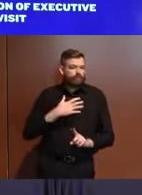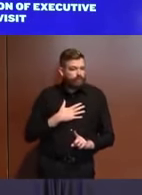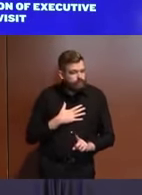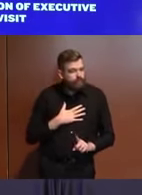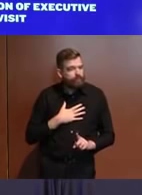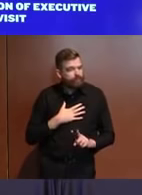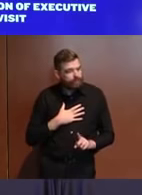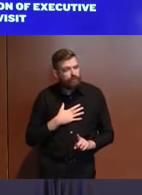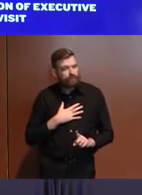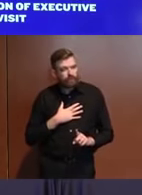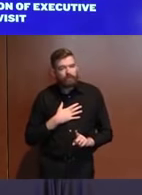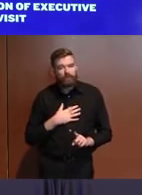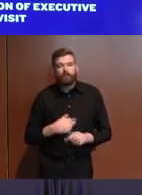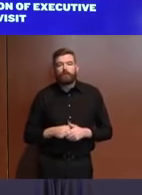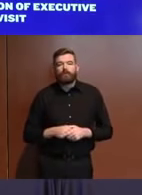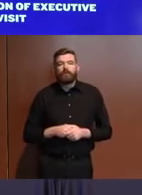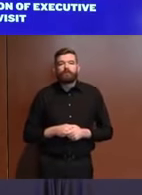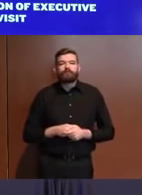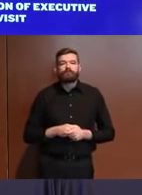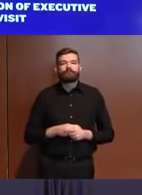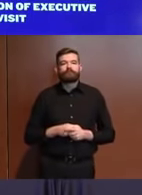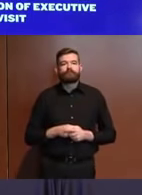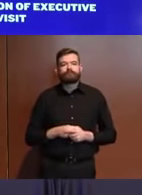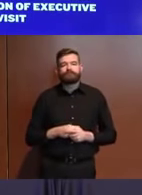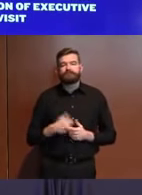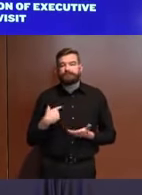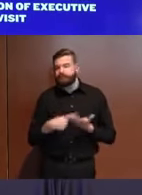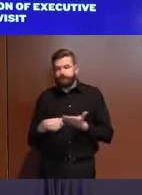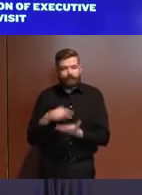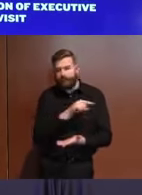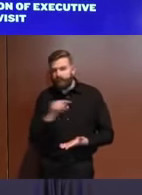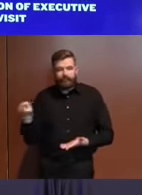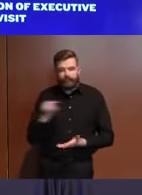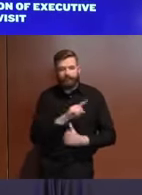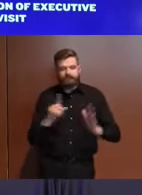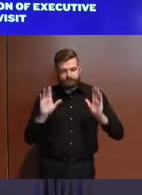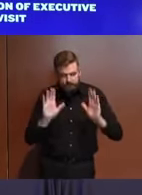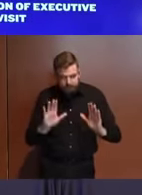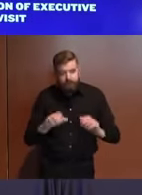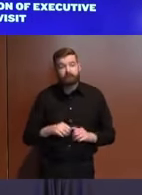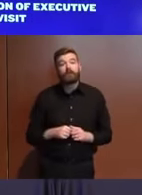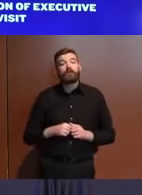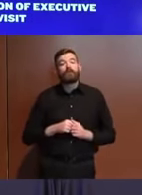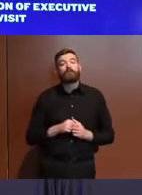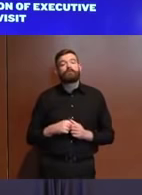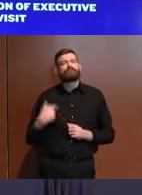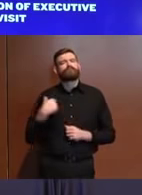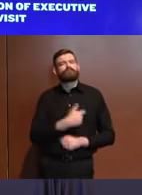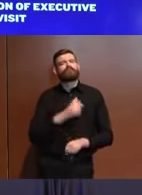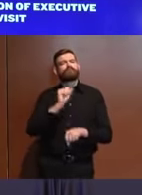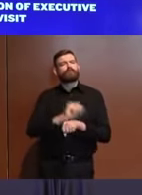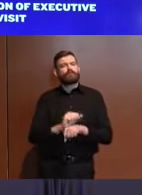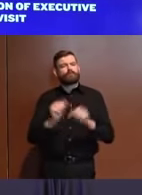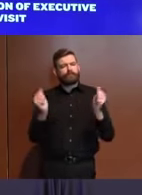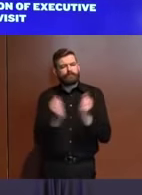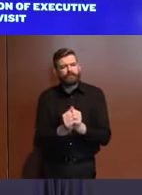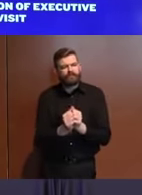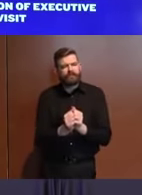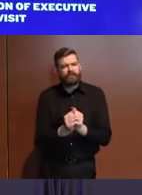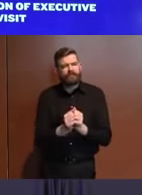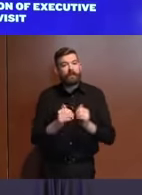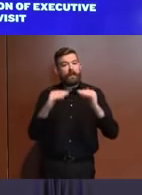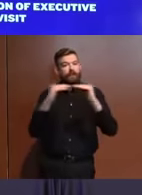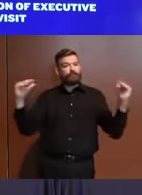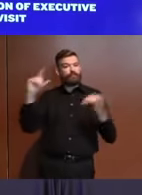here. As we've discussed over the past several days, we're also working with our Level 1 hospital systems and the U.S. Army Corps